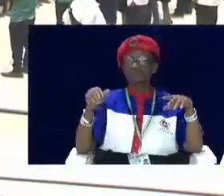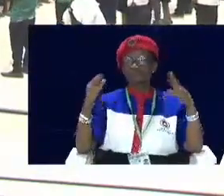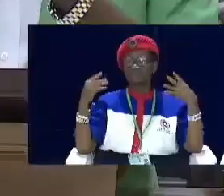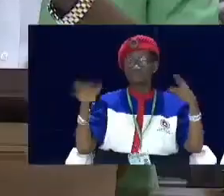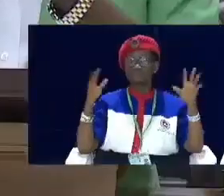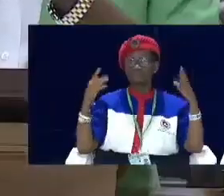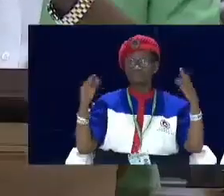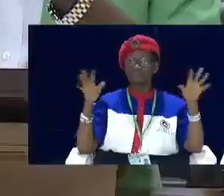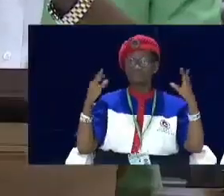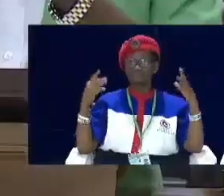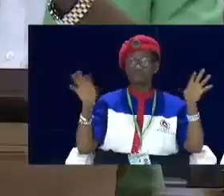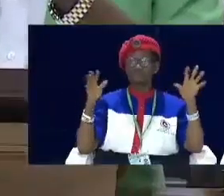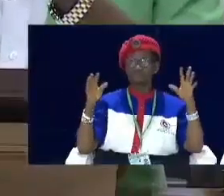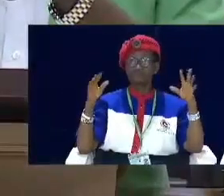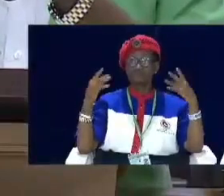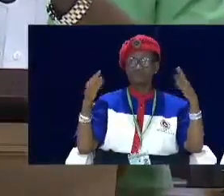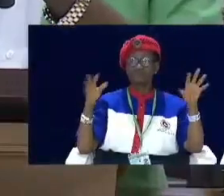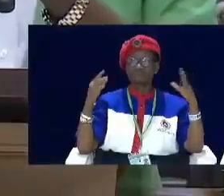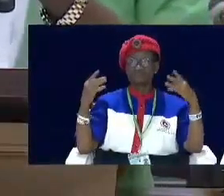Arundilogun.